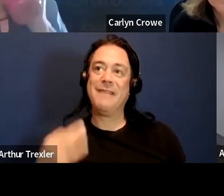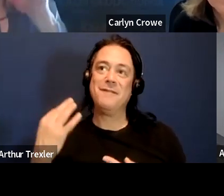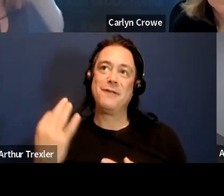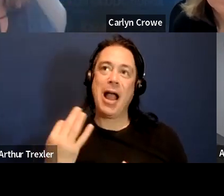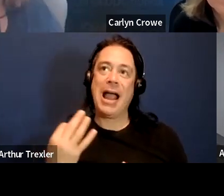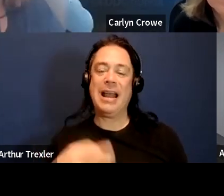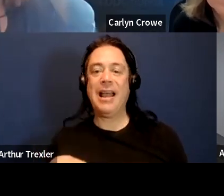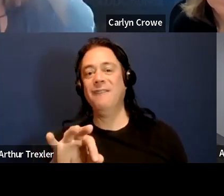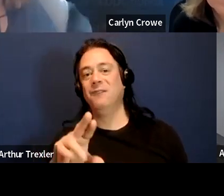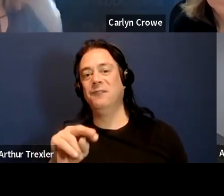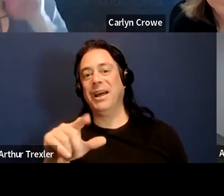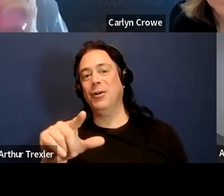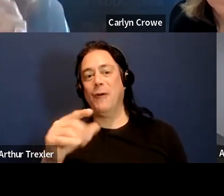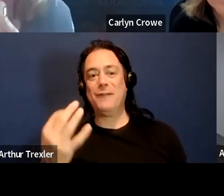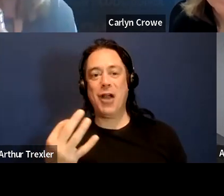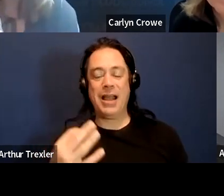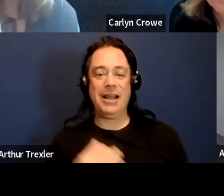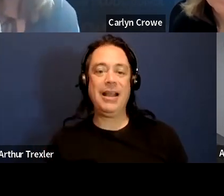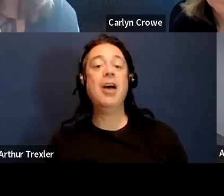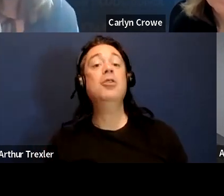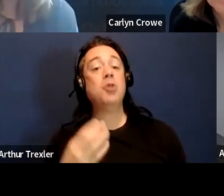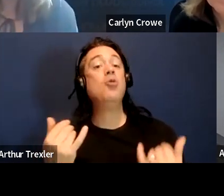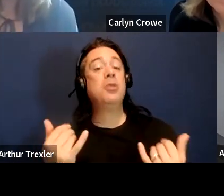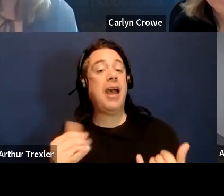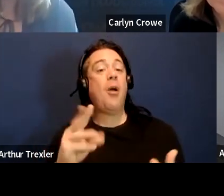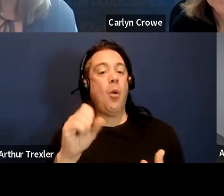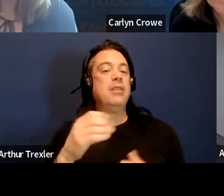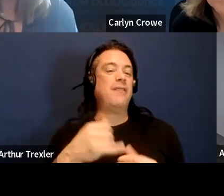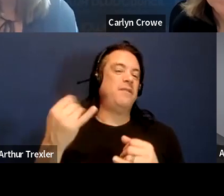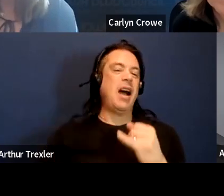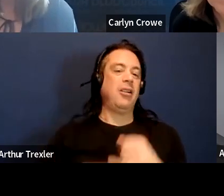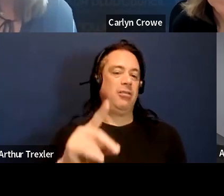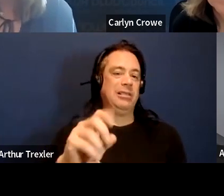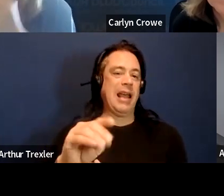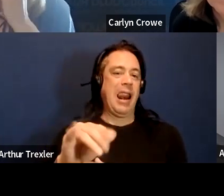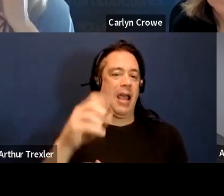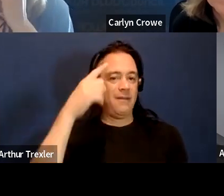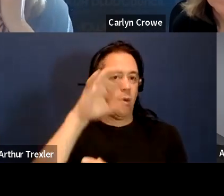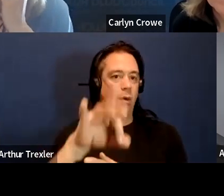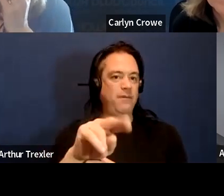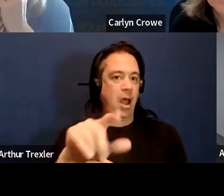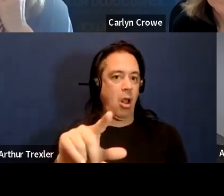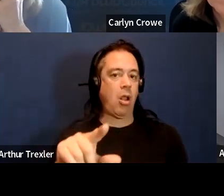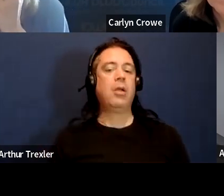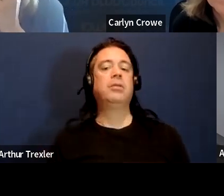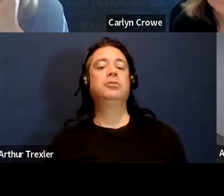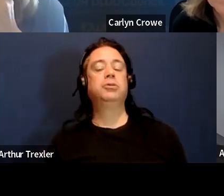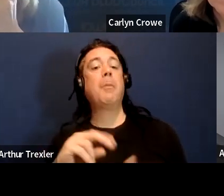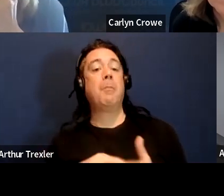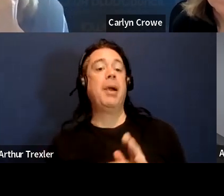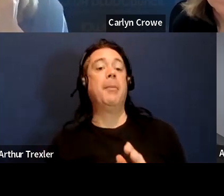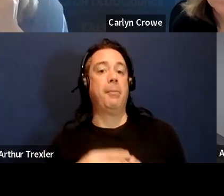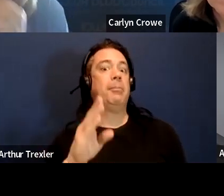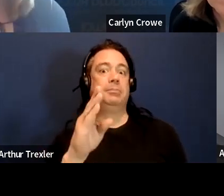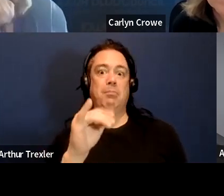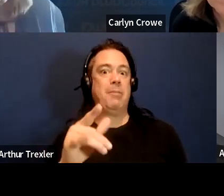it's a funnel Friday. So this week was the final funnel deadline. So that means that bills